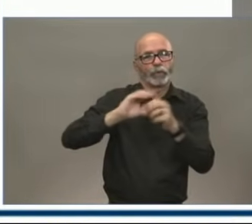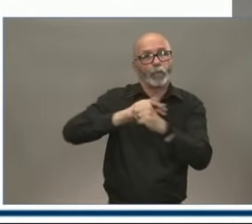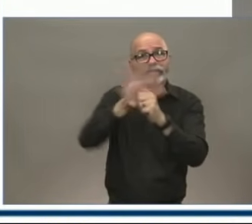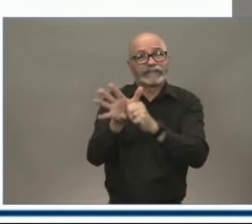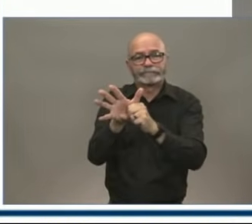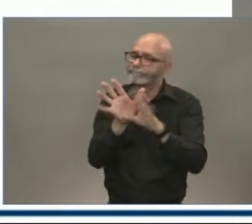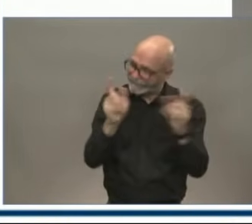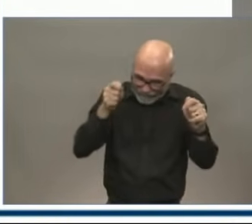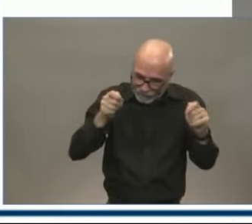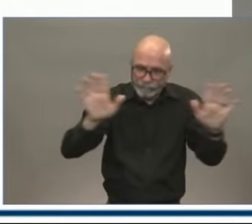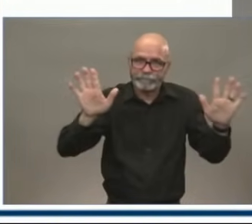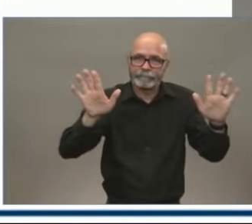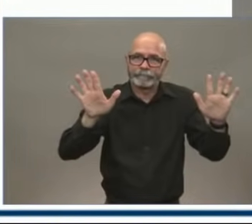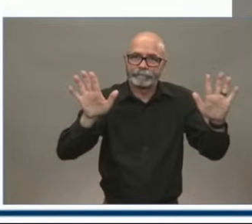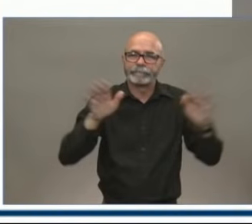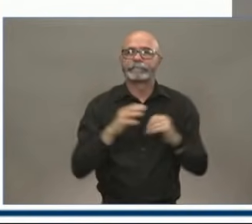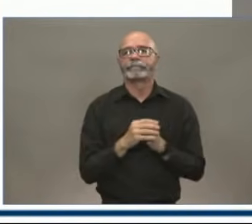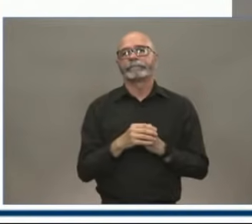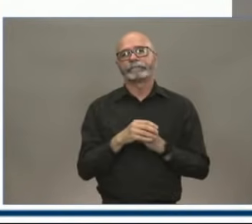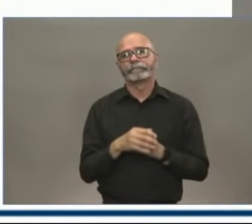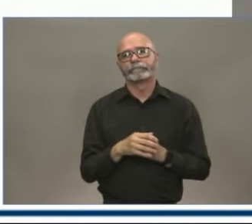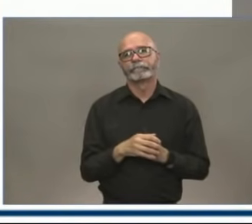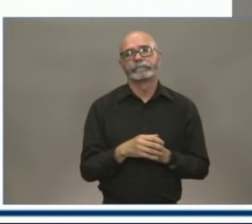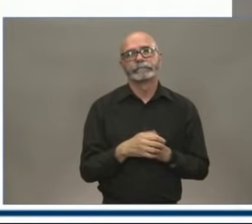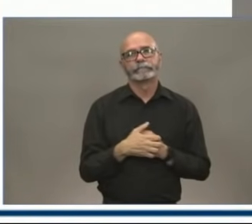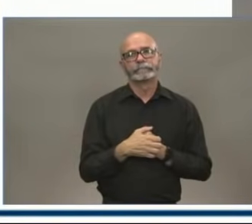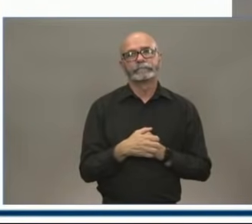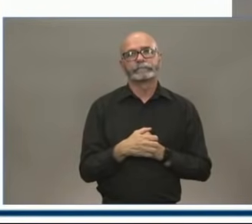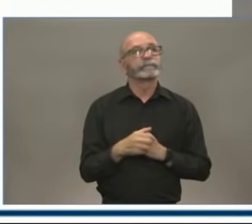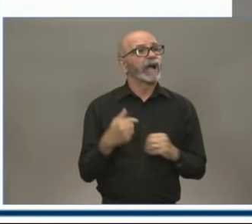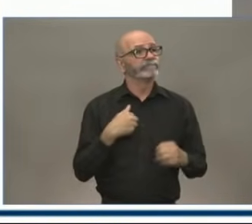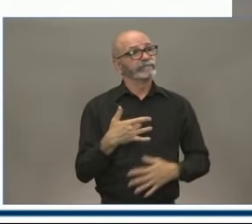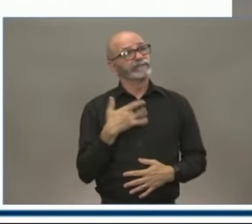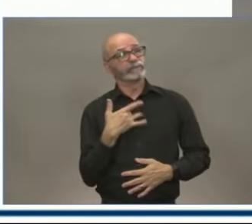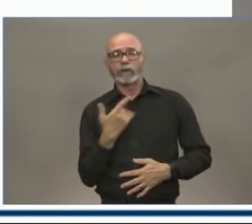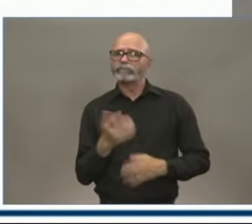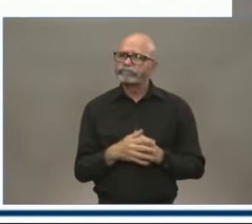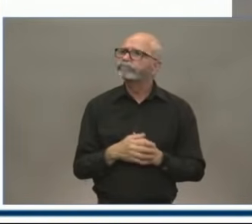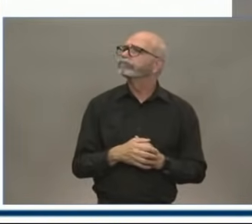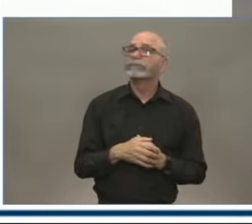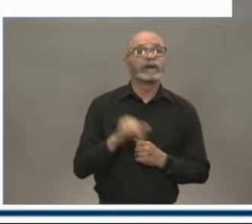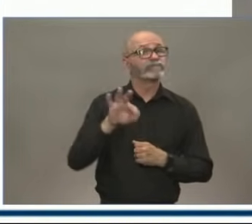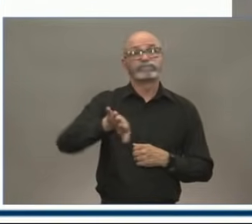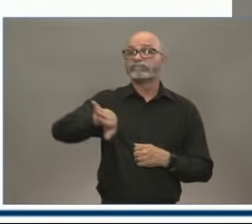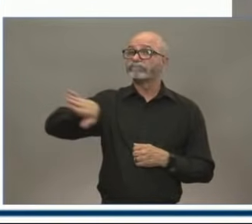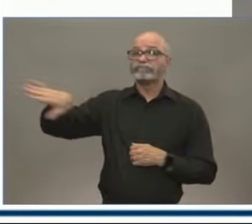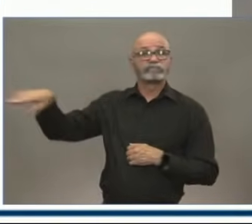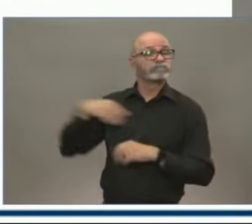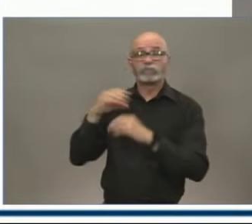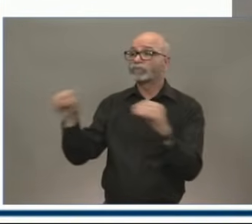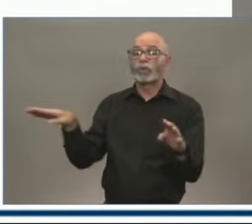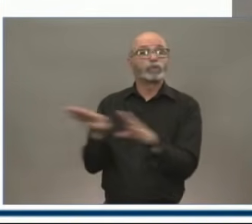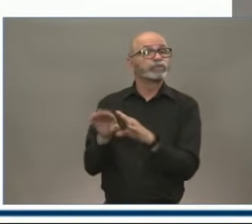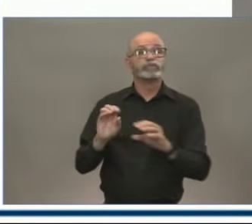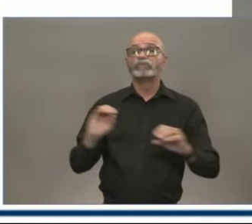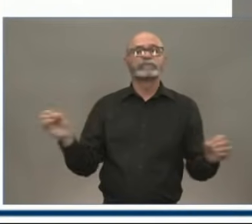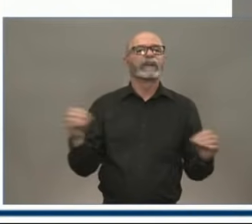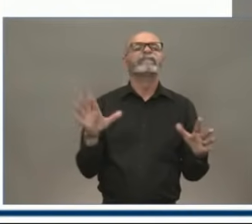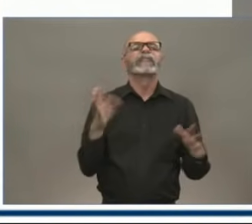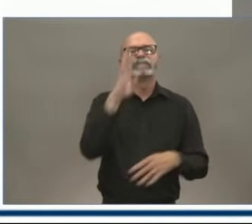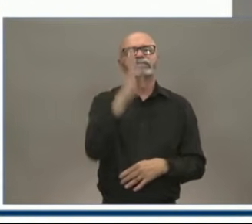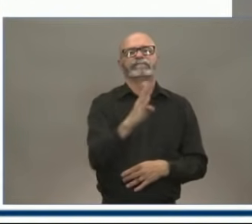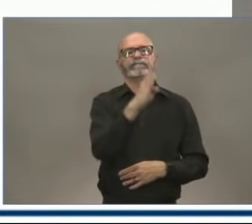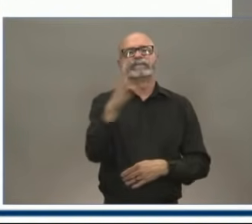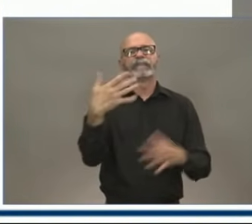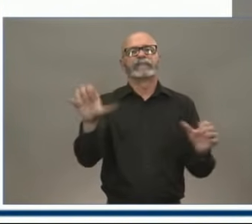the surge of cases, and I certainly believe without those restrictions, we would have a continued